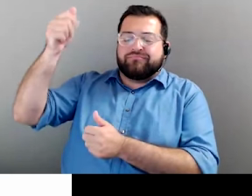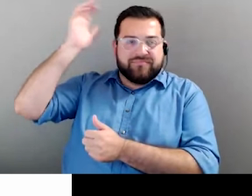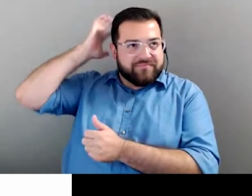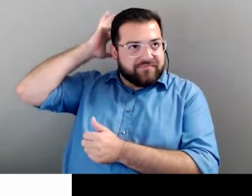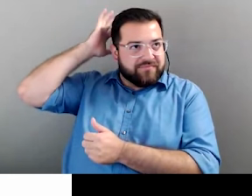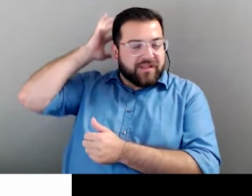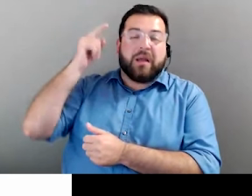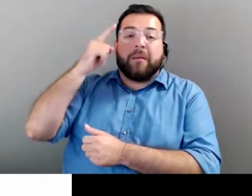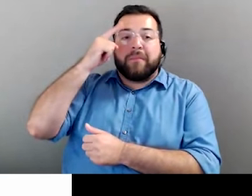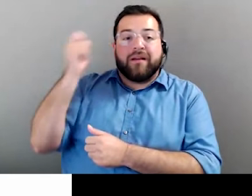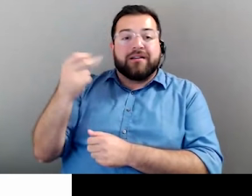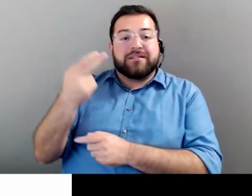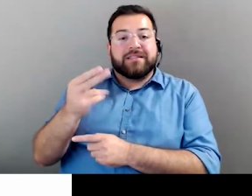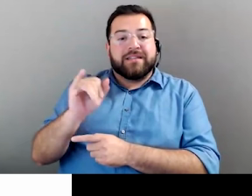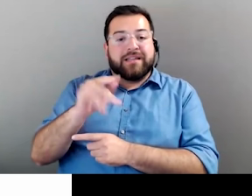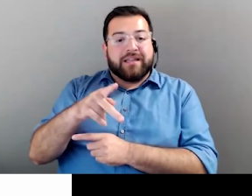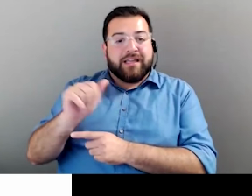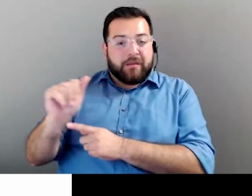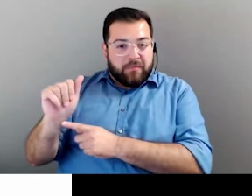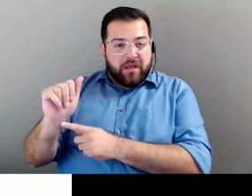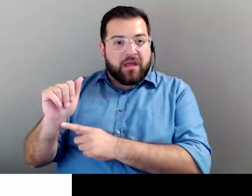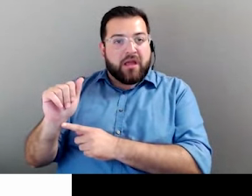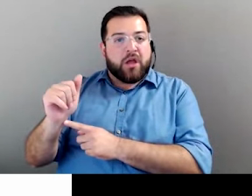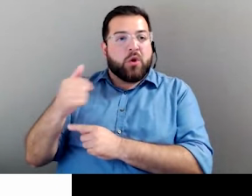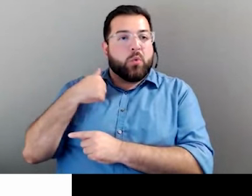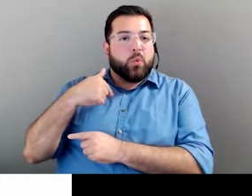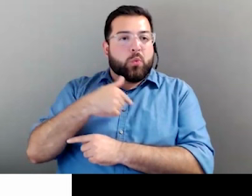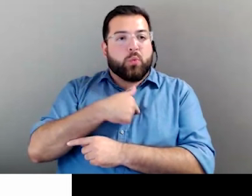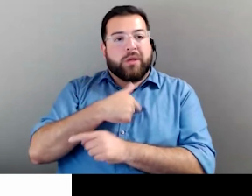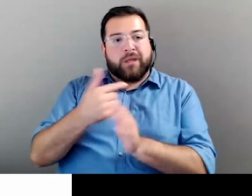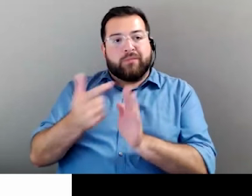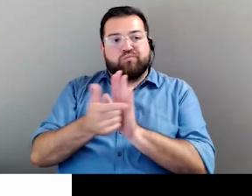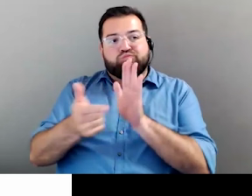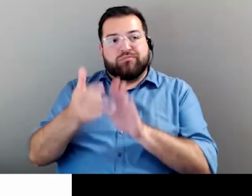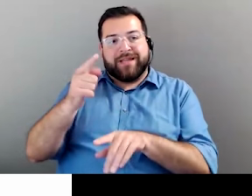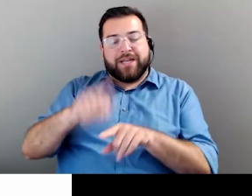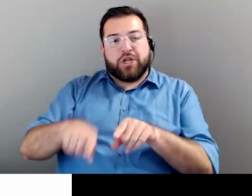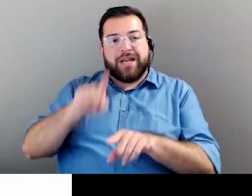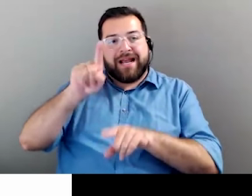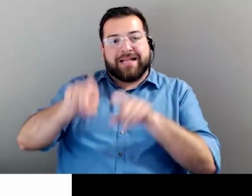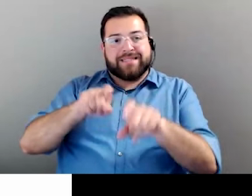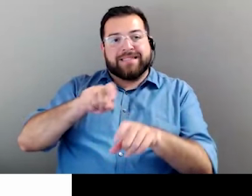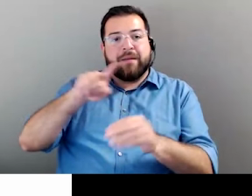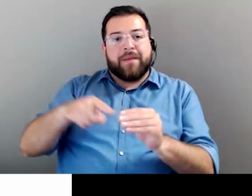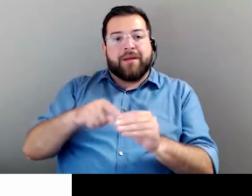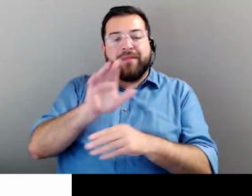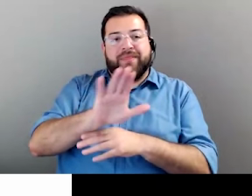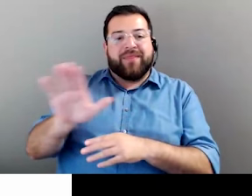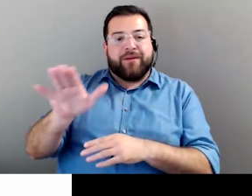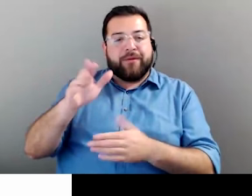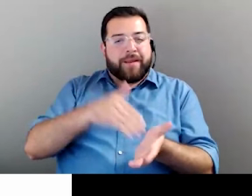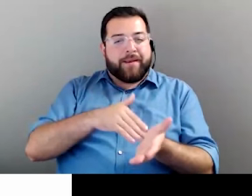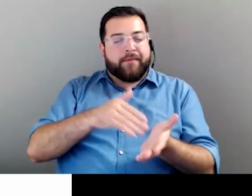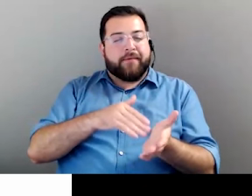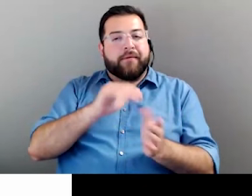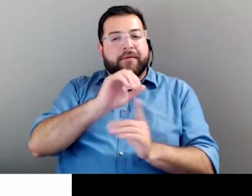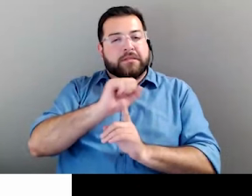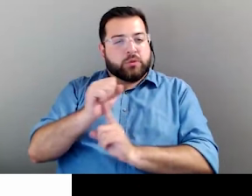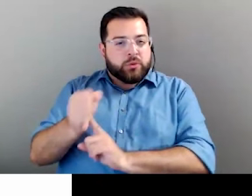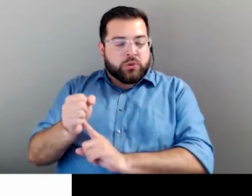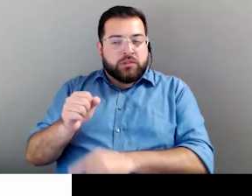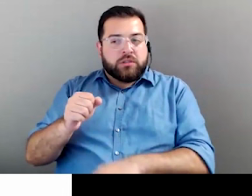of HIPAA, we are not necessarily allowed to ask about their medical conditions. Because I have had instructors come